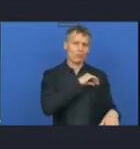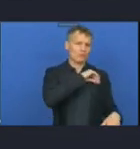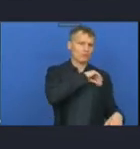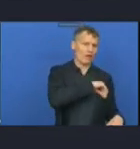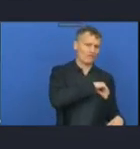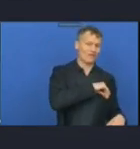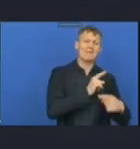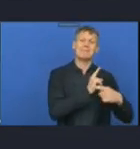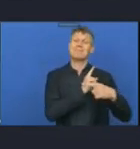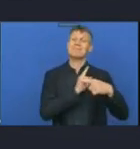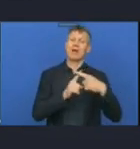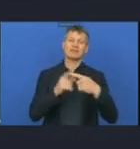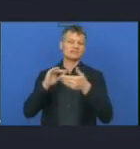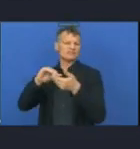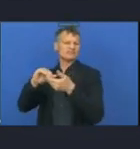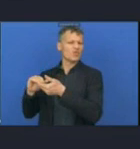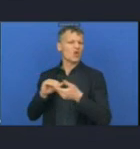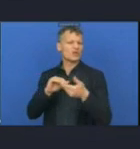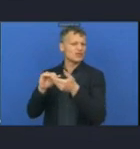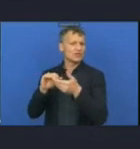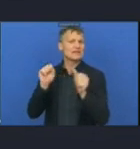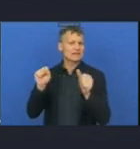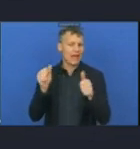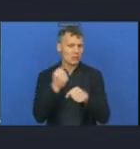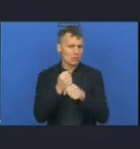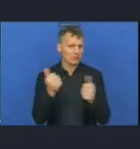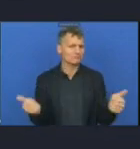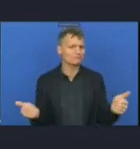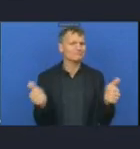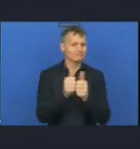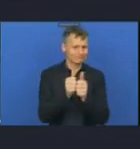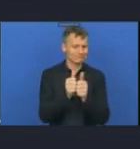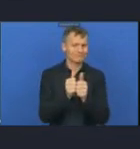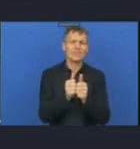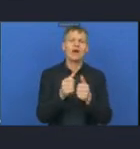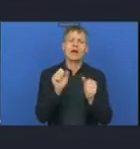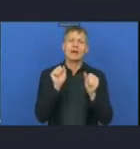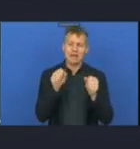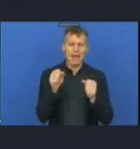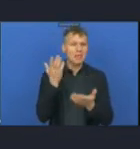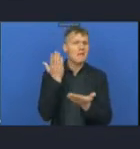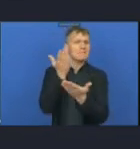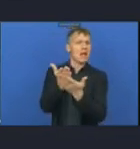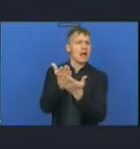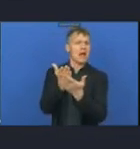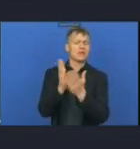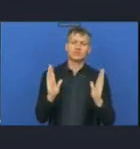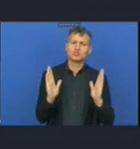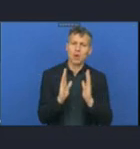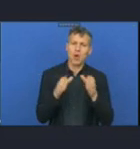eligible for collaborative partnerships or small-scale collaborative partnerships, right?